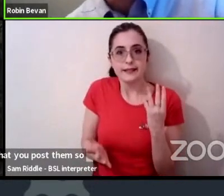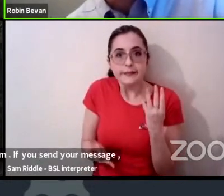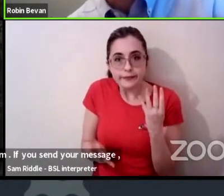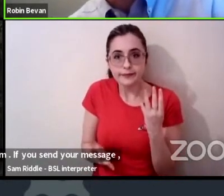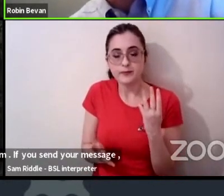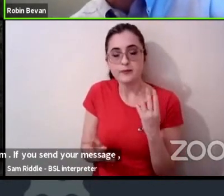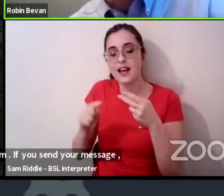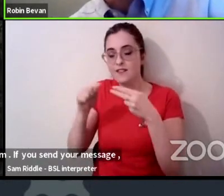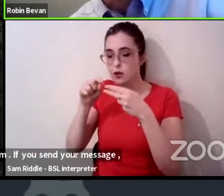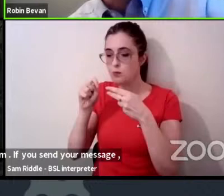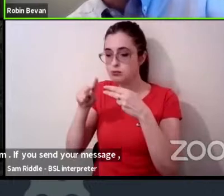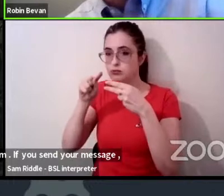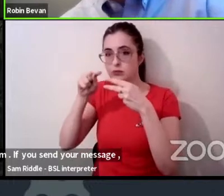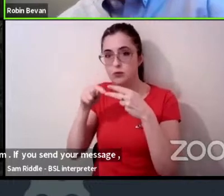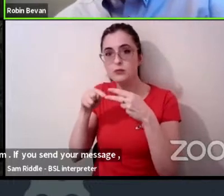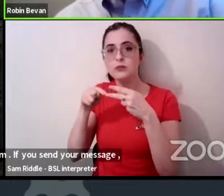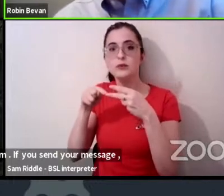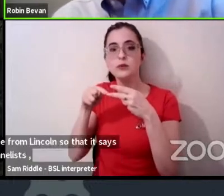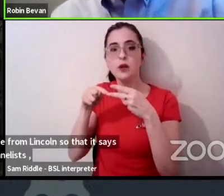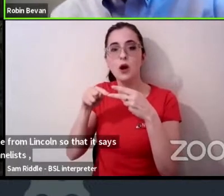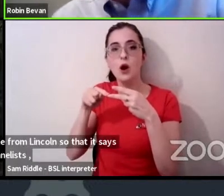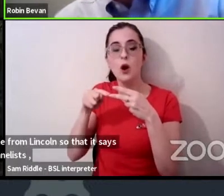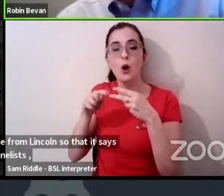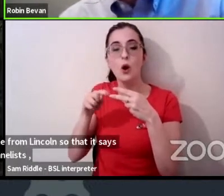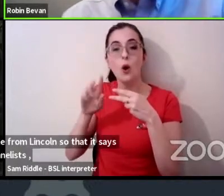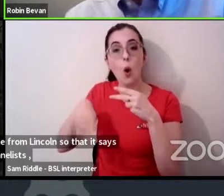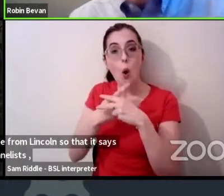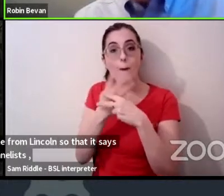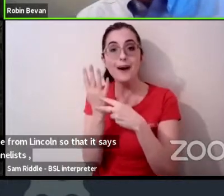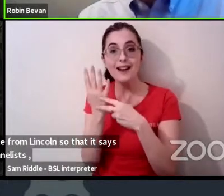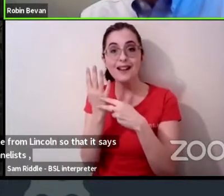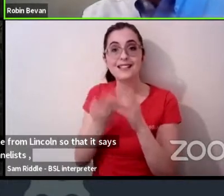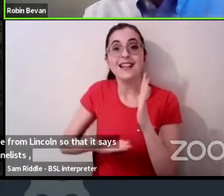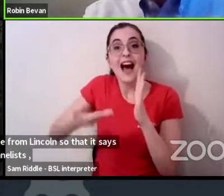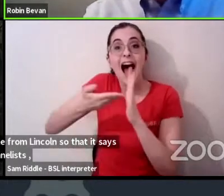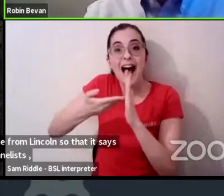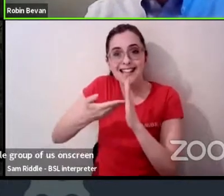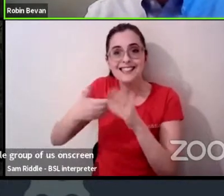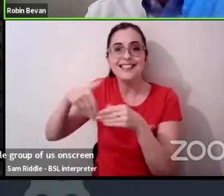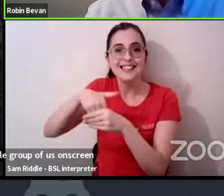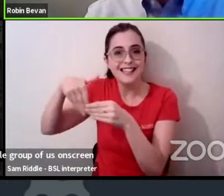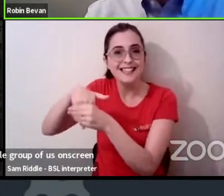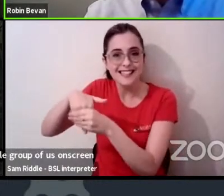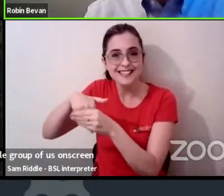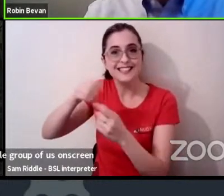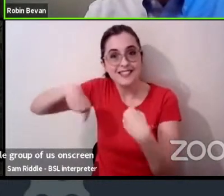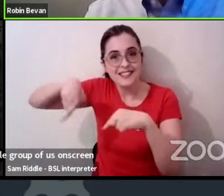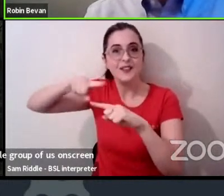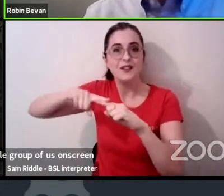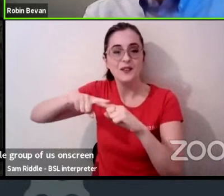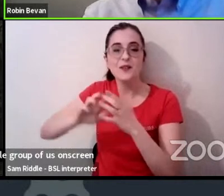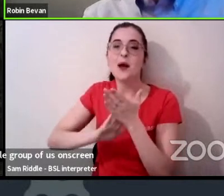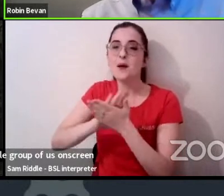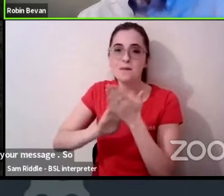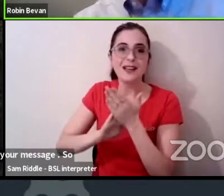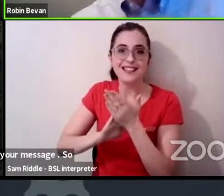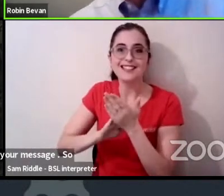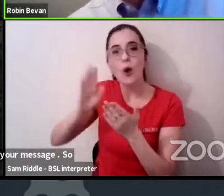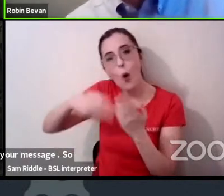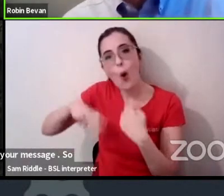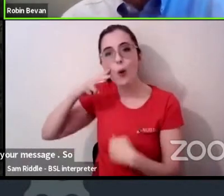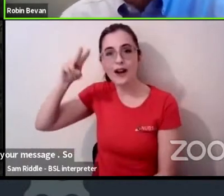drop down so that it says all panelists and attendees. That way, I'm going to read through a few of